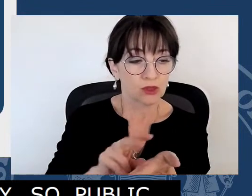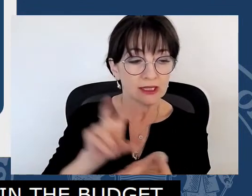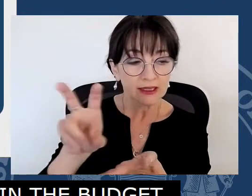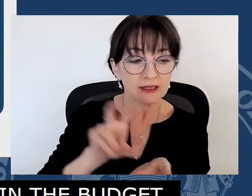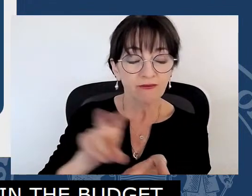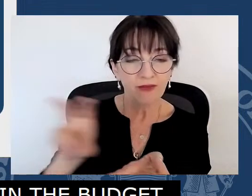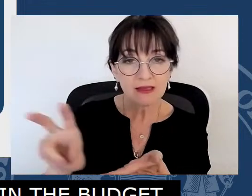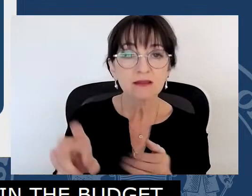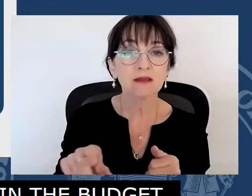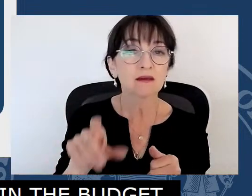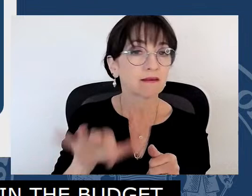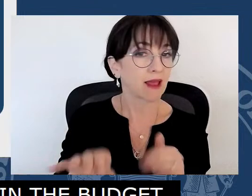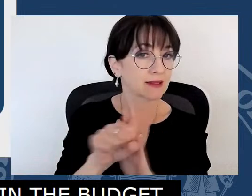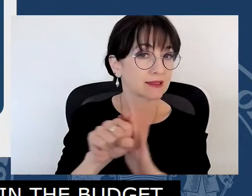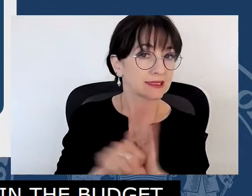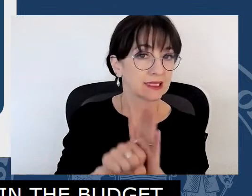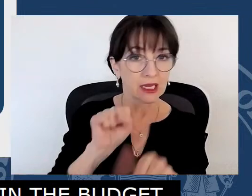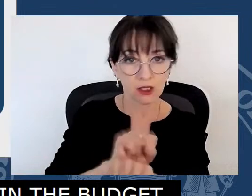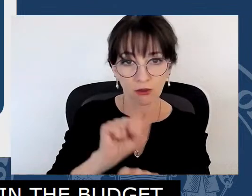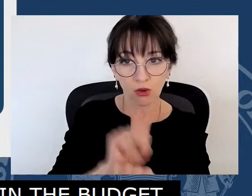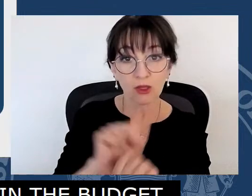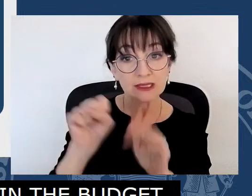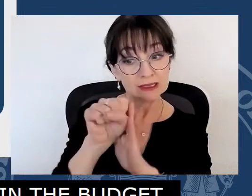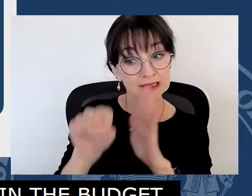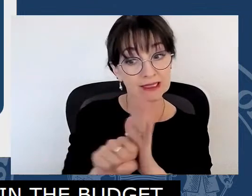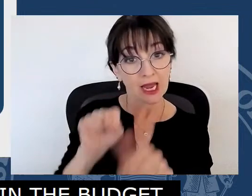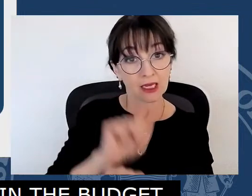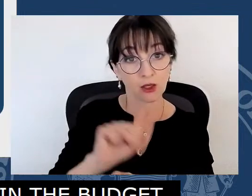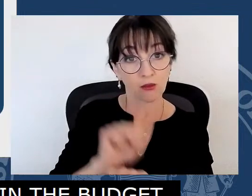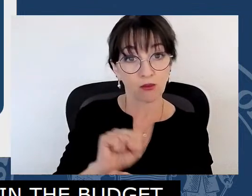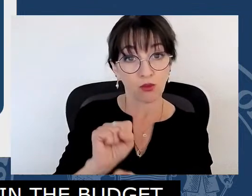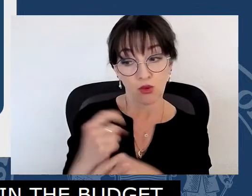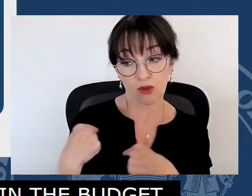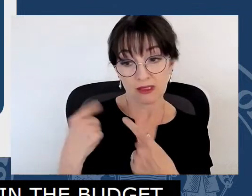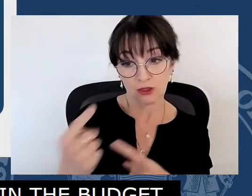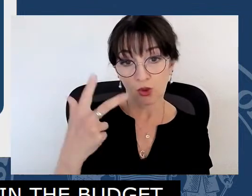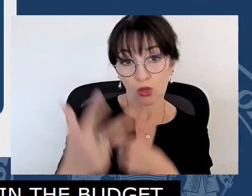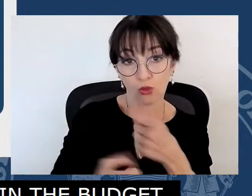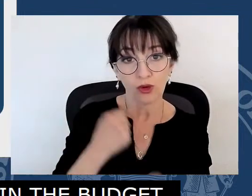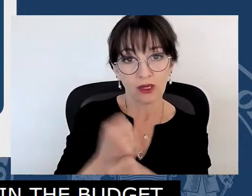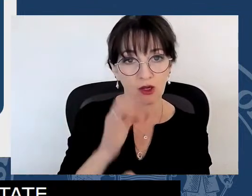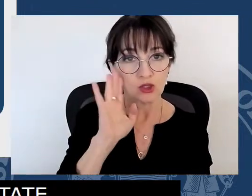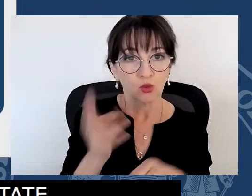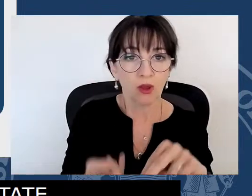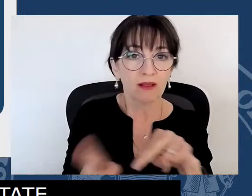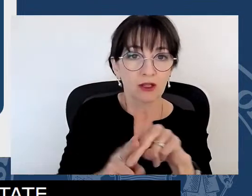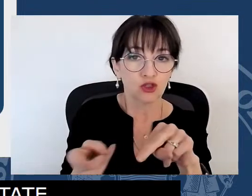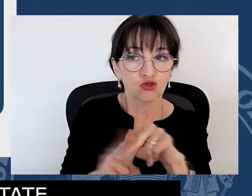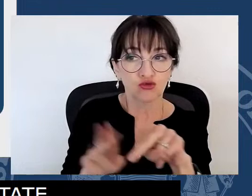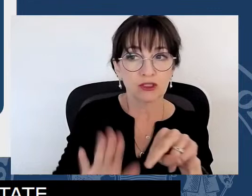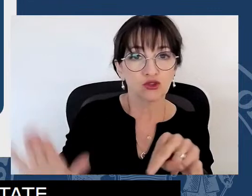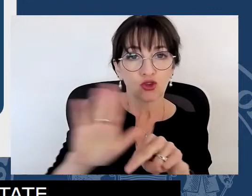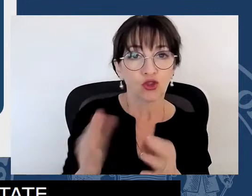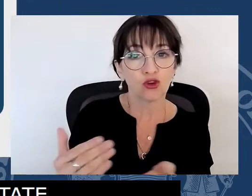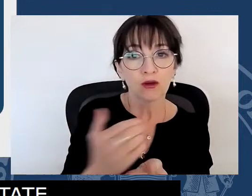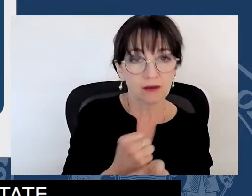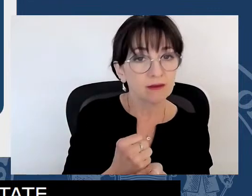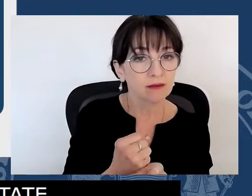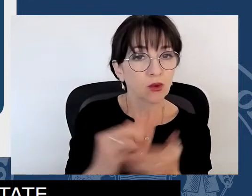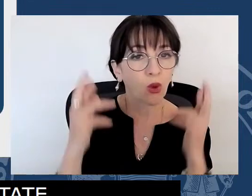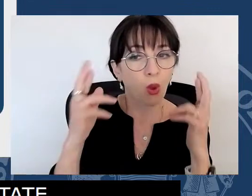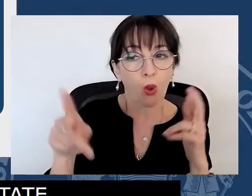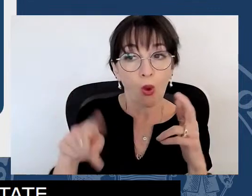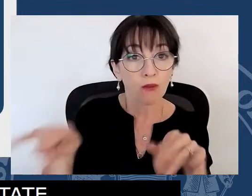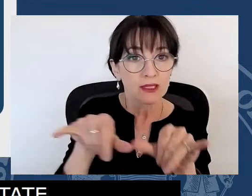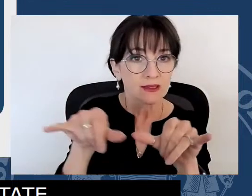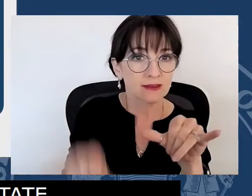employees, increasing wages over the last 3 years in a significant way. Again, we have now about